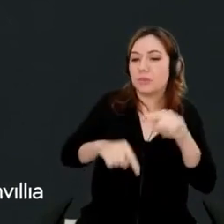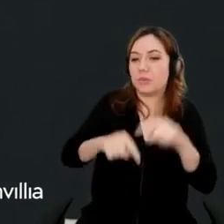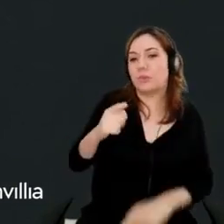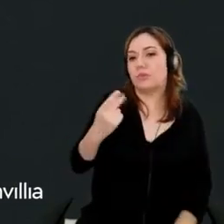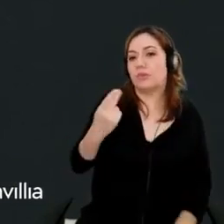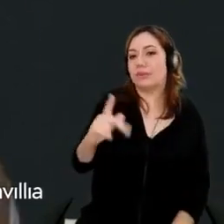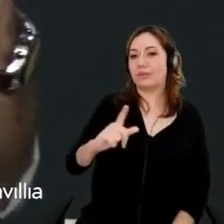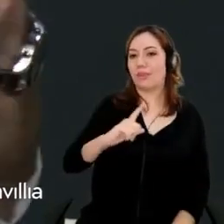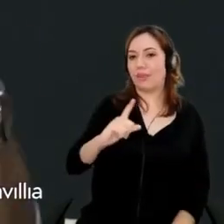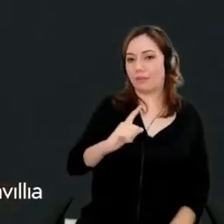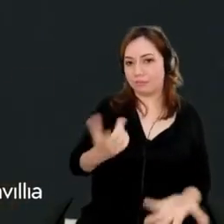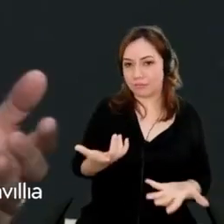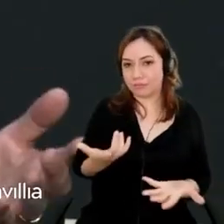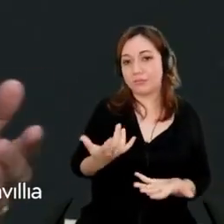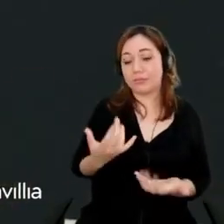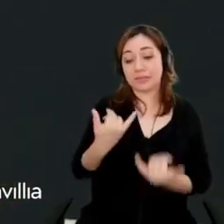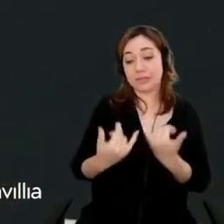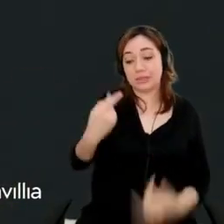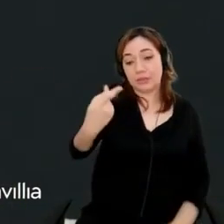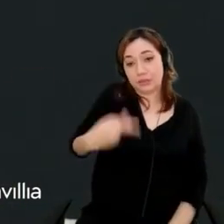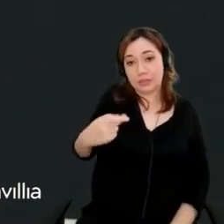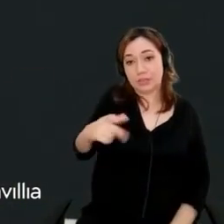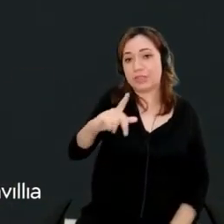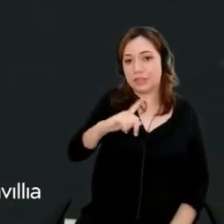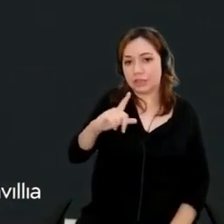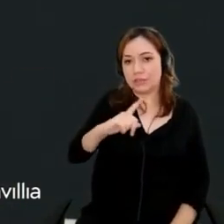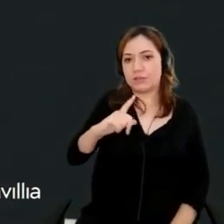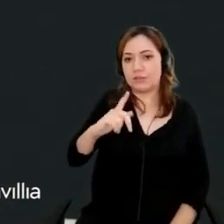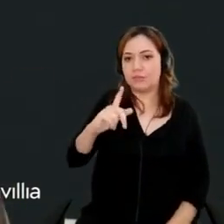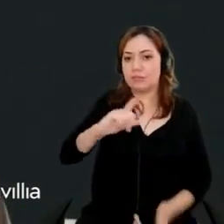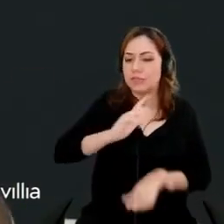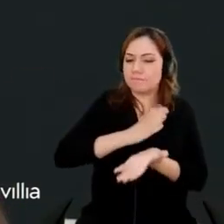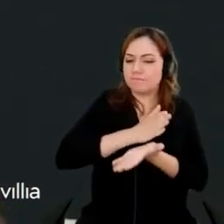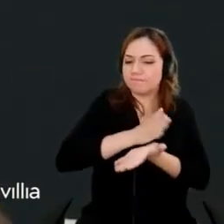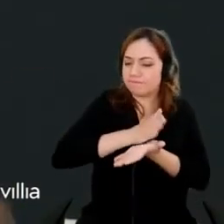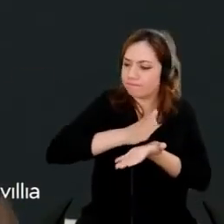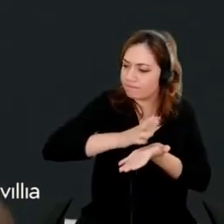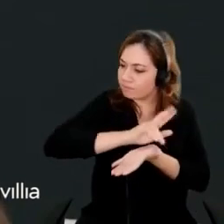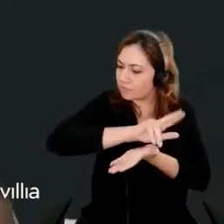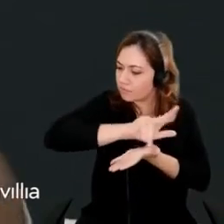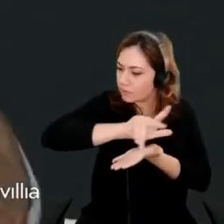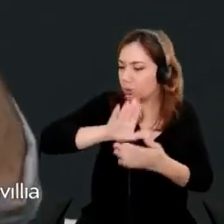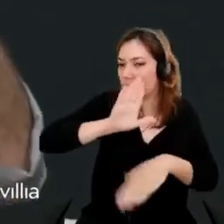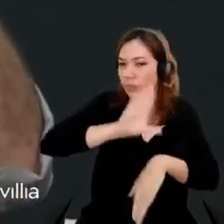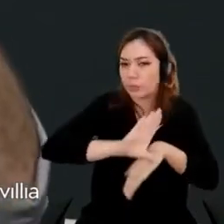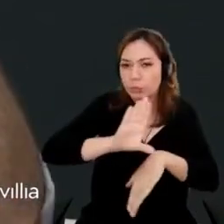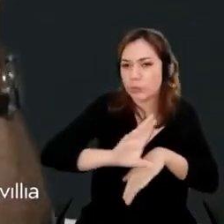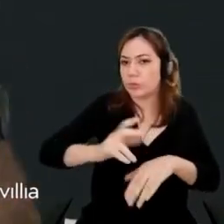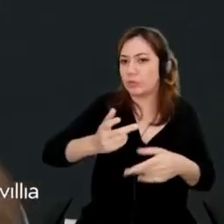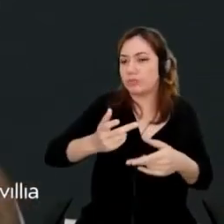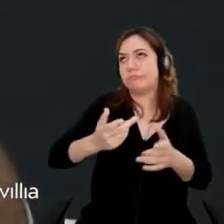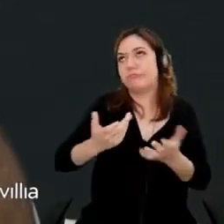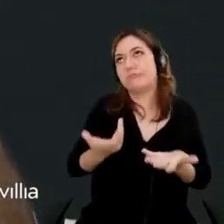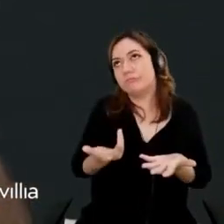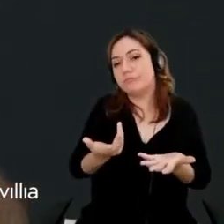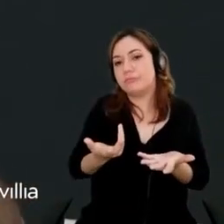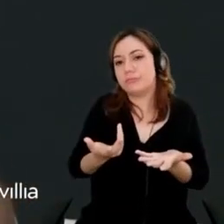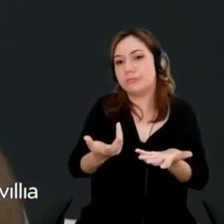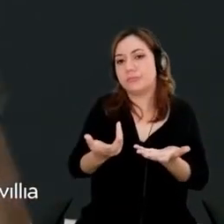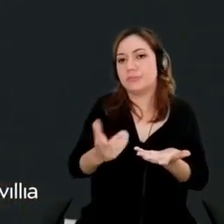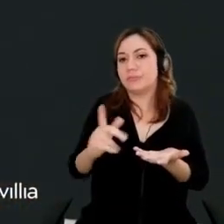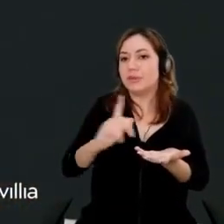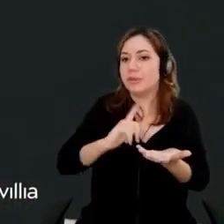have a broad portfolio of courses, and from, I mean, top high price medical